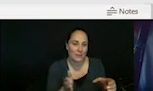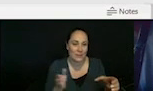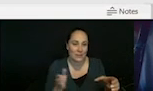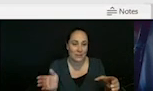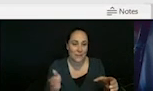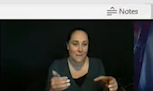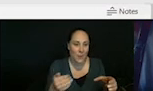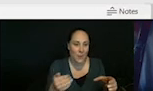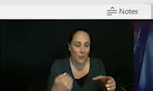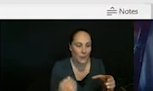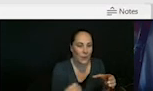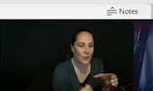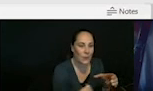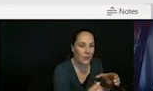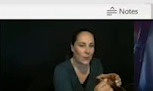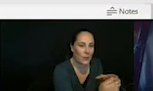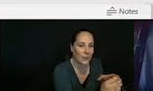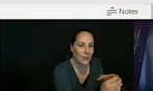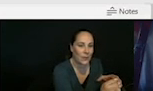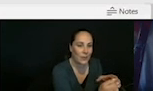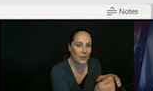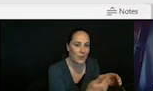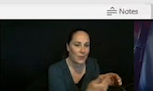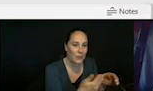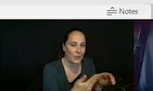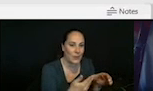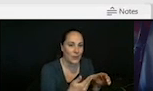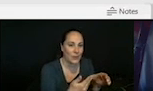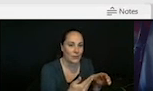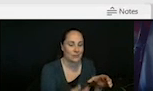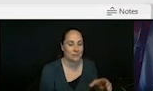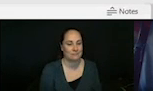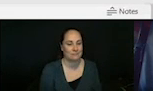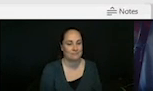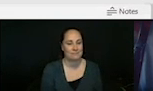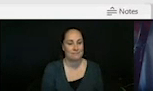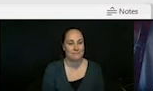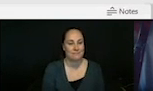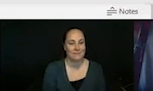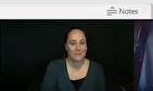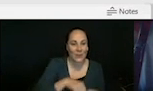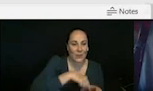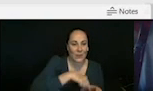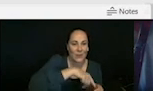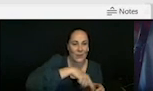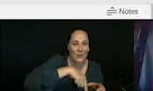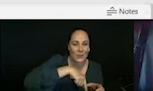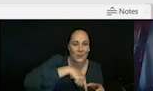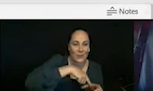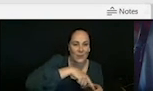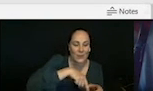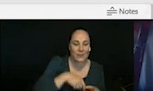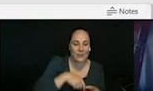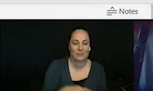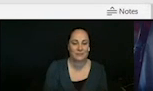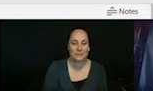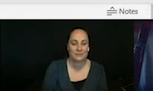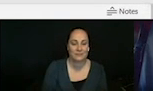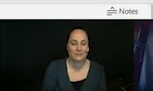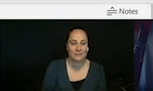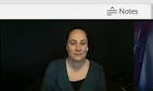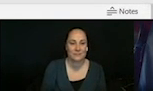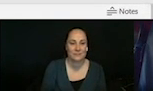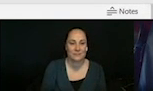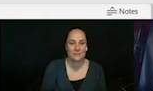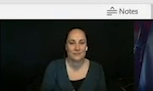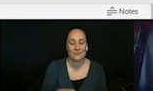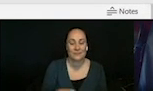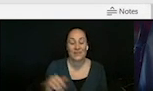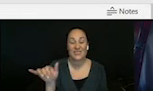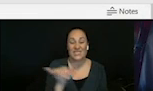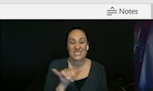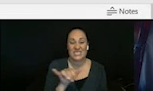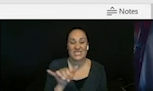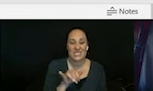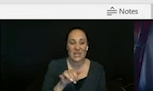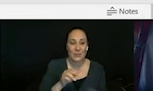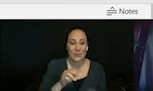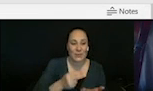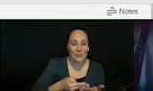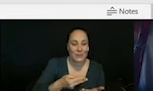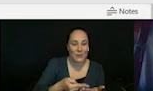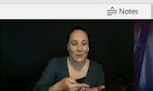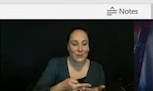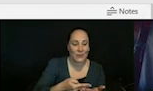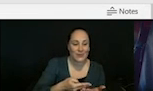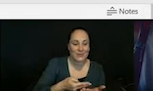If you did the same thing, this is really extending the idea out there. If you did the same thing with a spoon in a swimming pool,